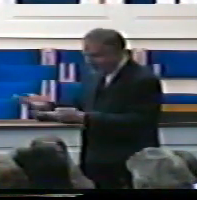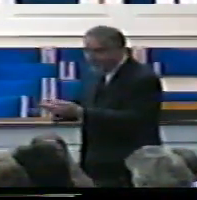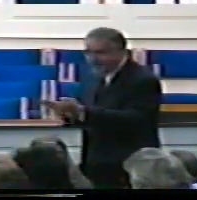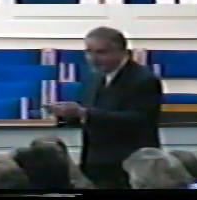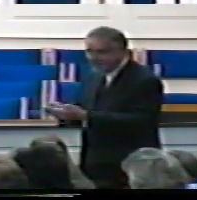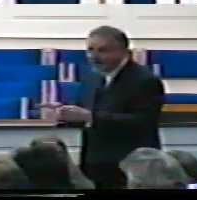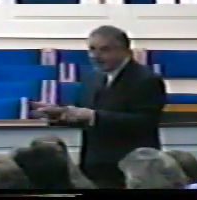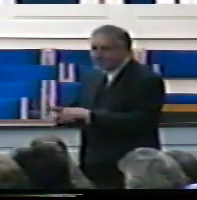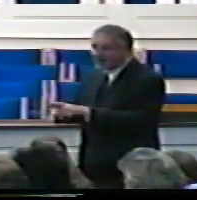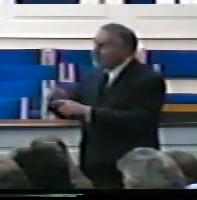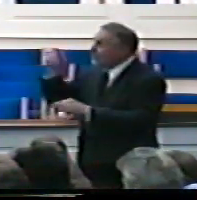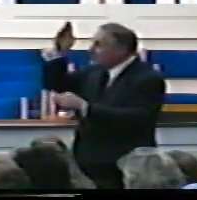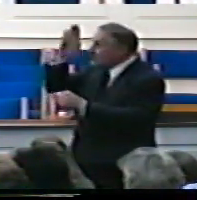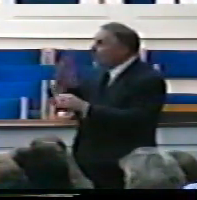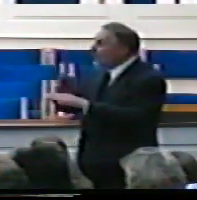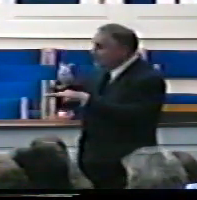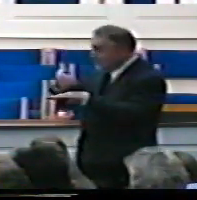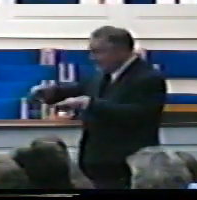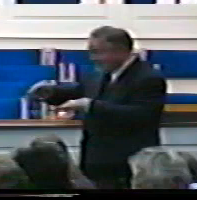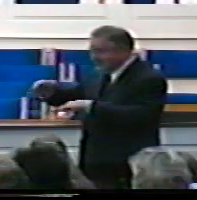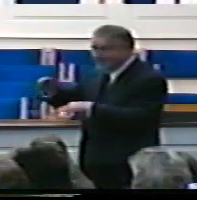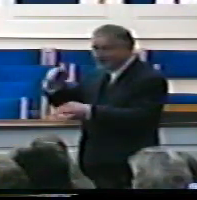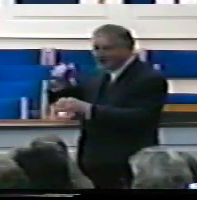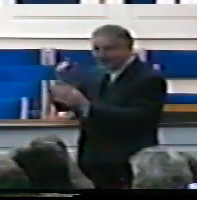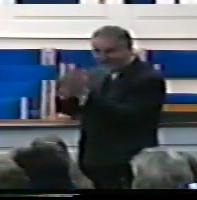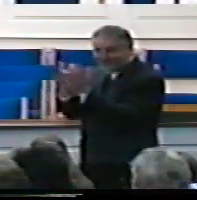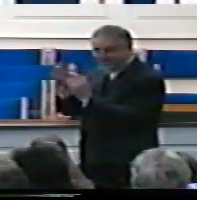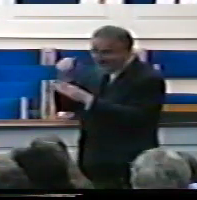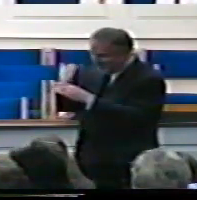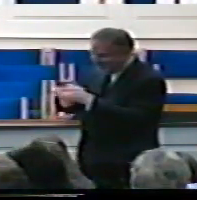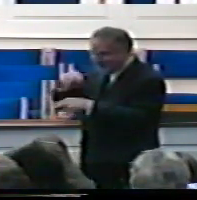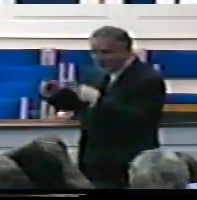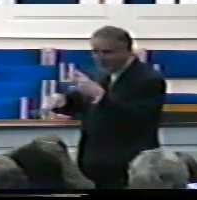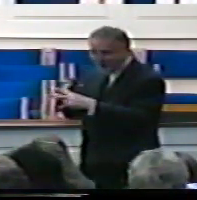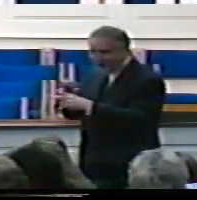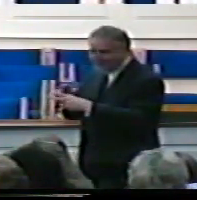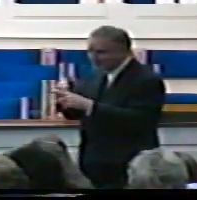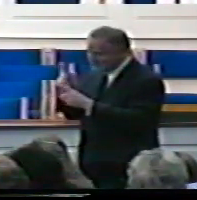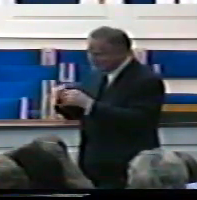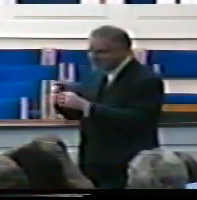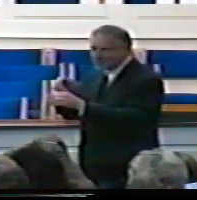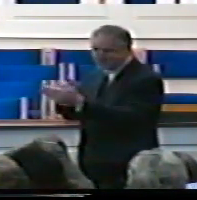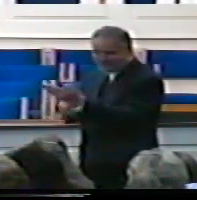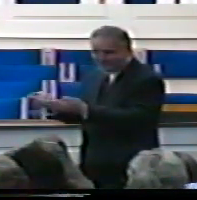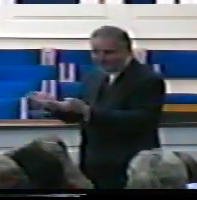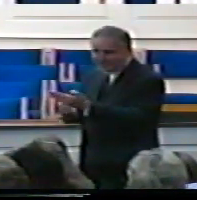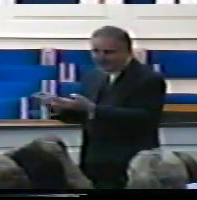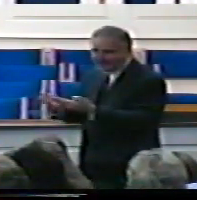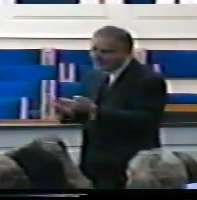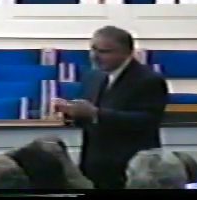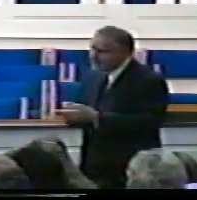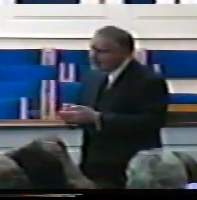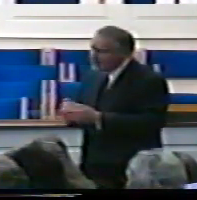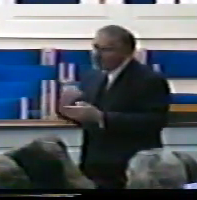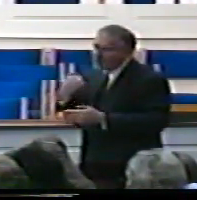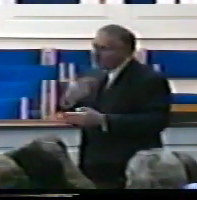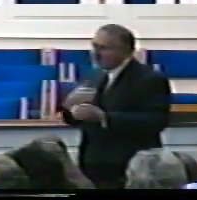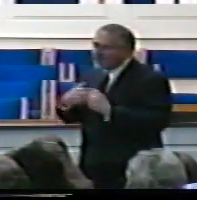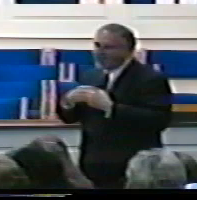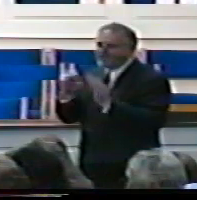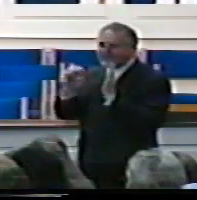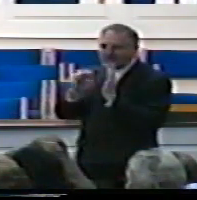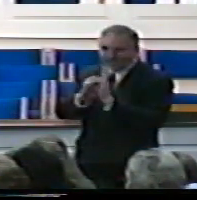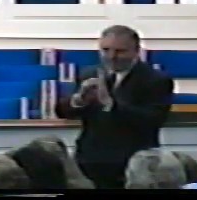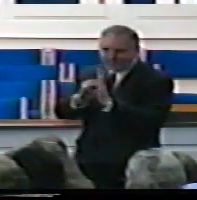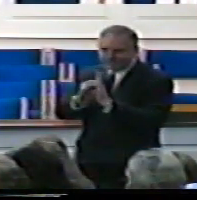world. We have an example of service. And everybody in this building, listen to me, everybody in this building this morning, you're the best Christian